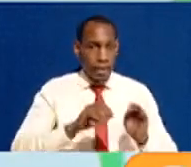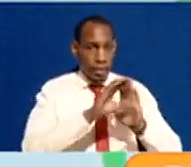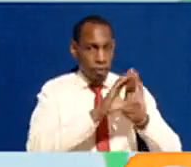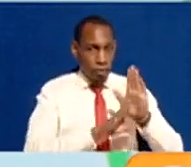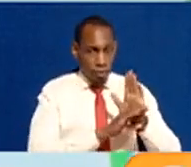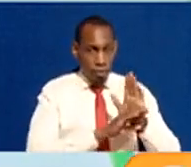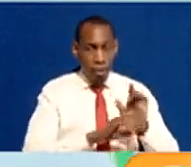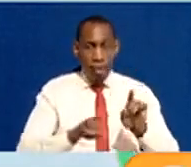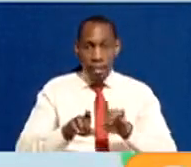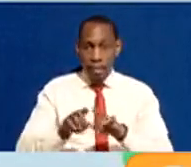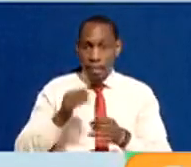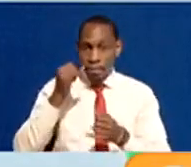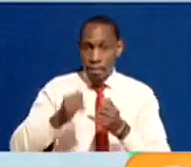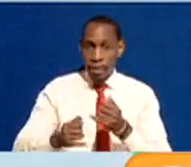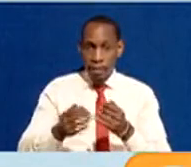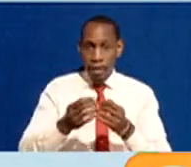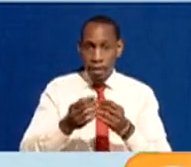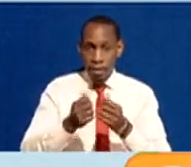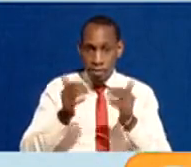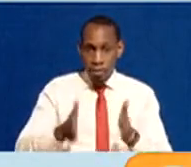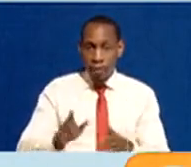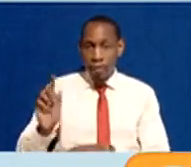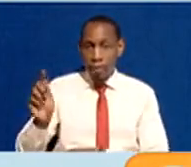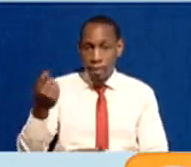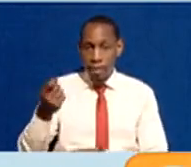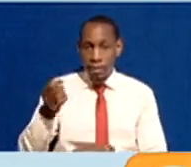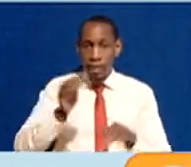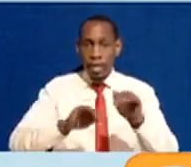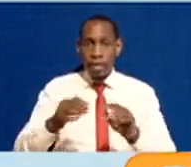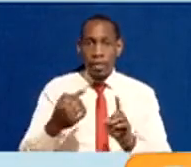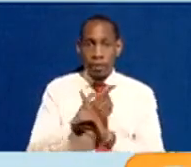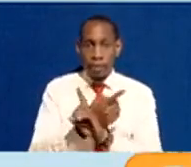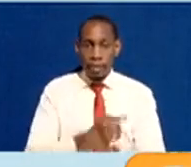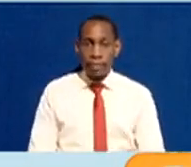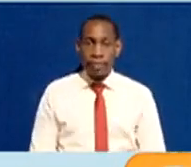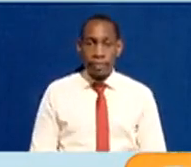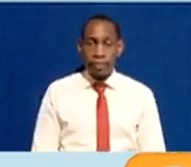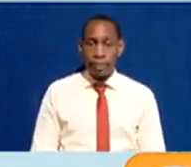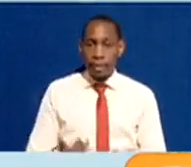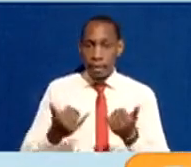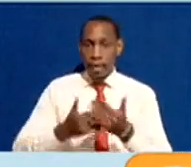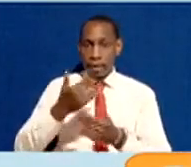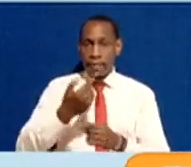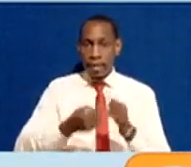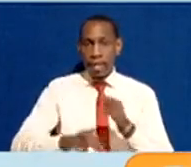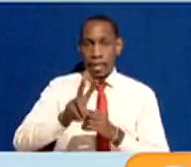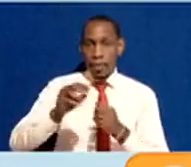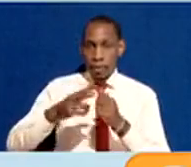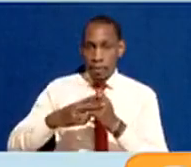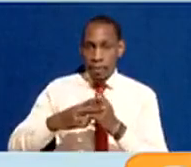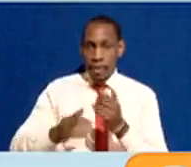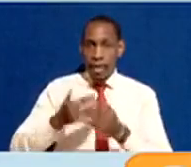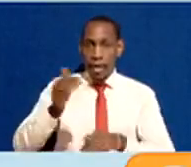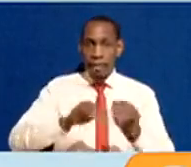Constitution and being the final arbiter of presidential election disputes. Now, coming after 2007, when